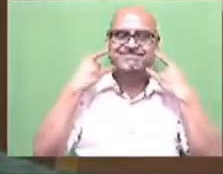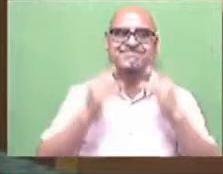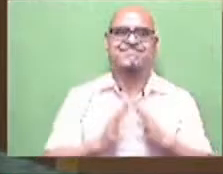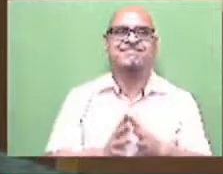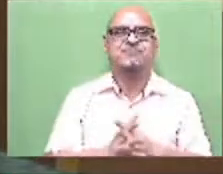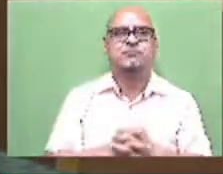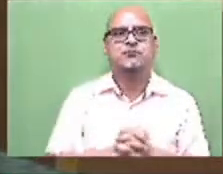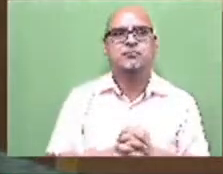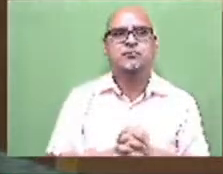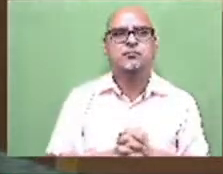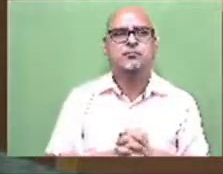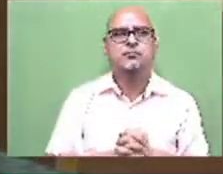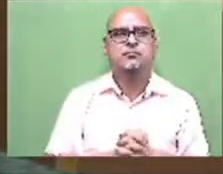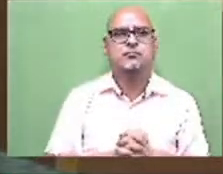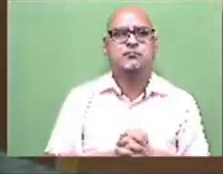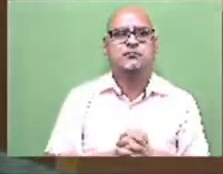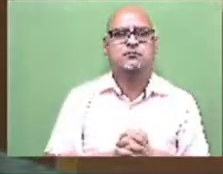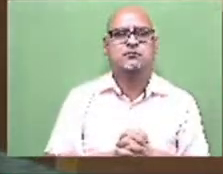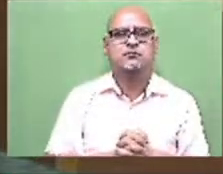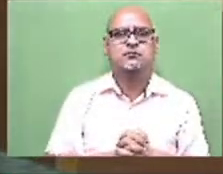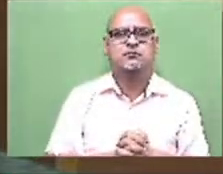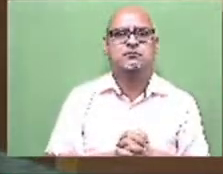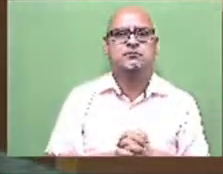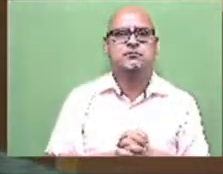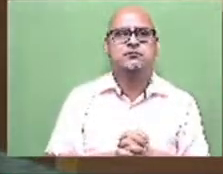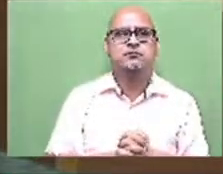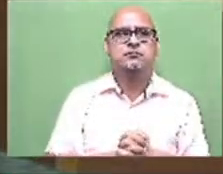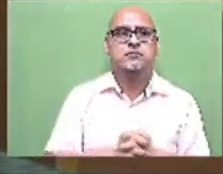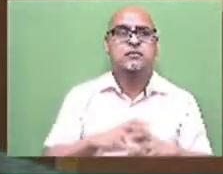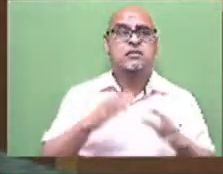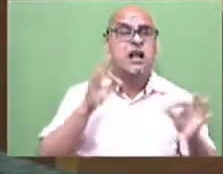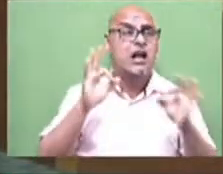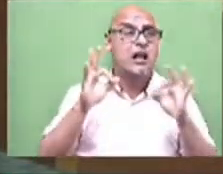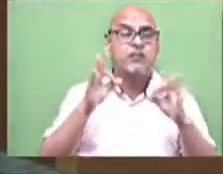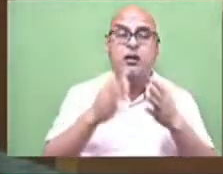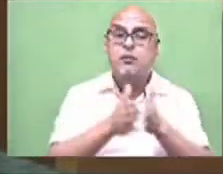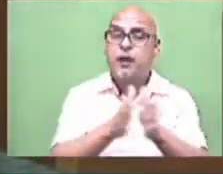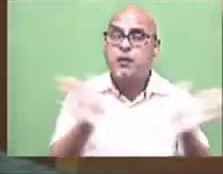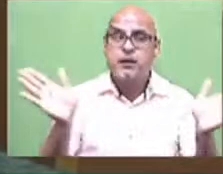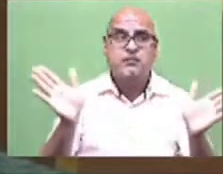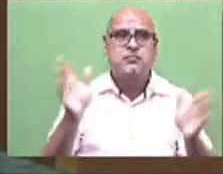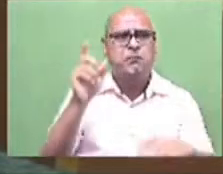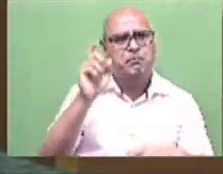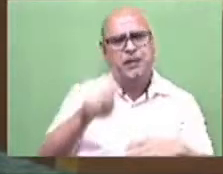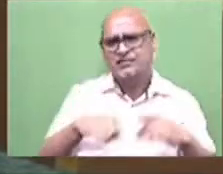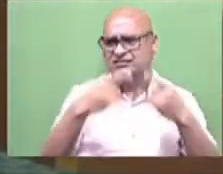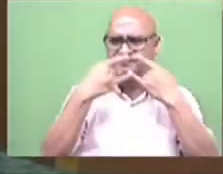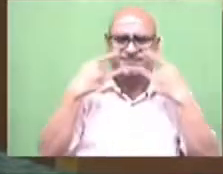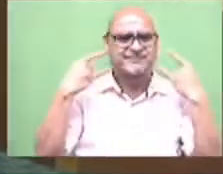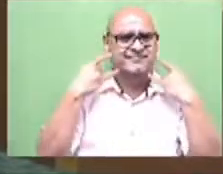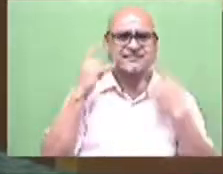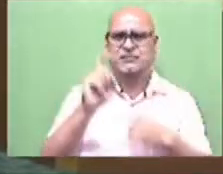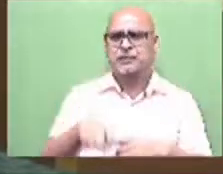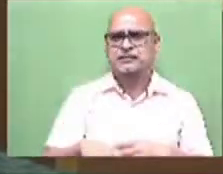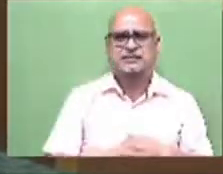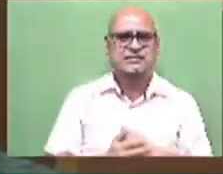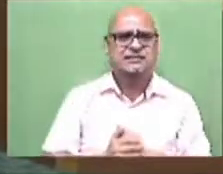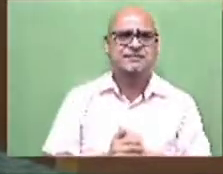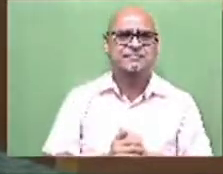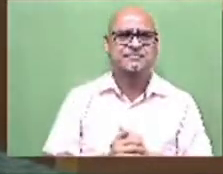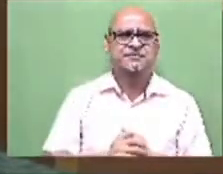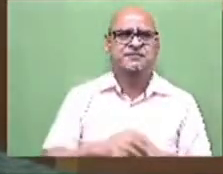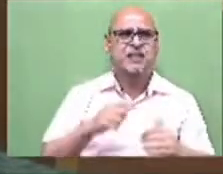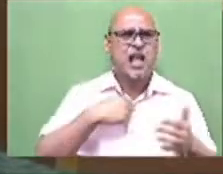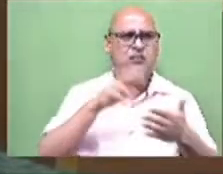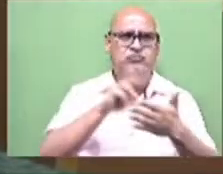you have to wear masks in a public space. Very interesting as well, I read about the situation in California